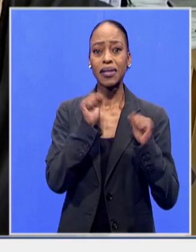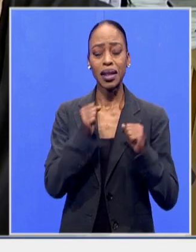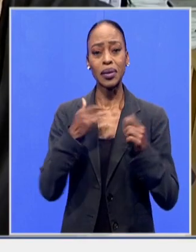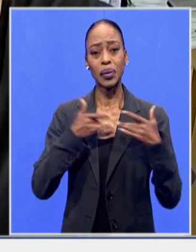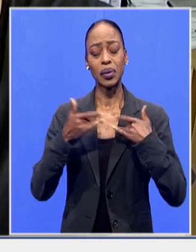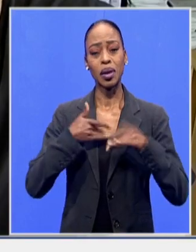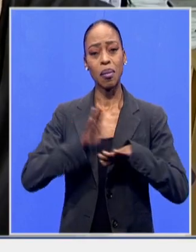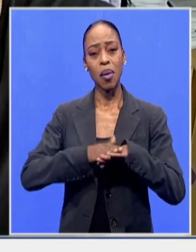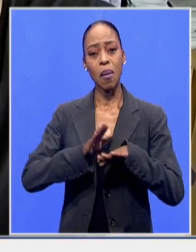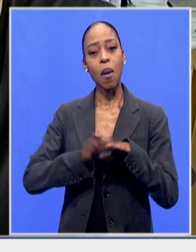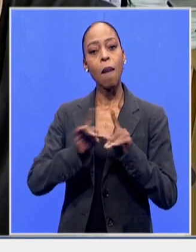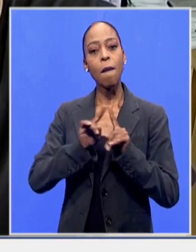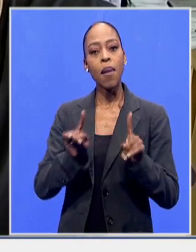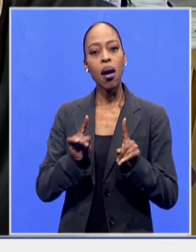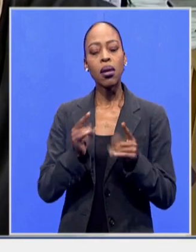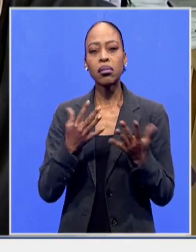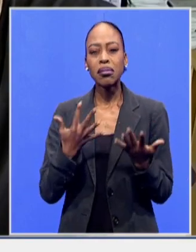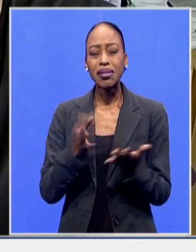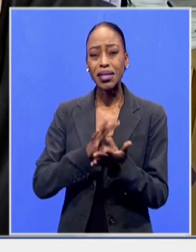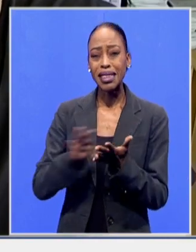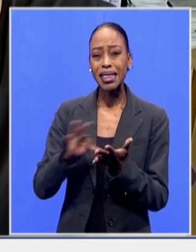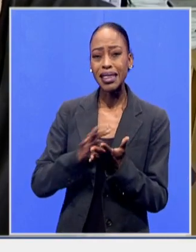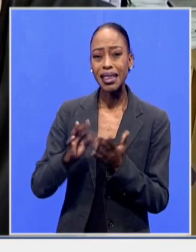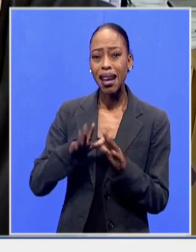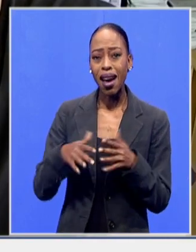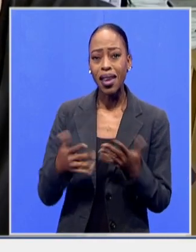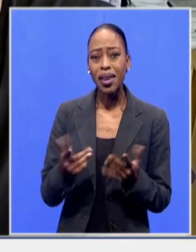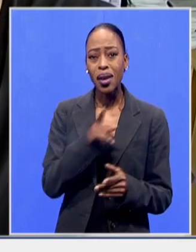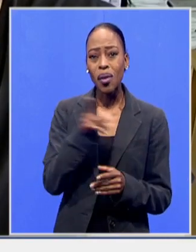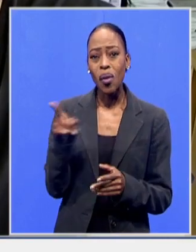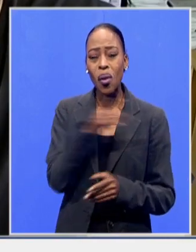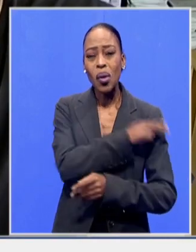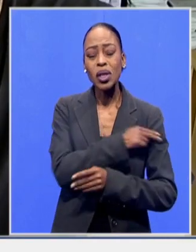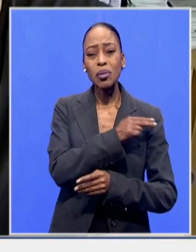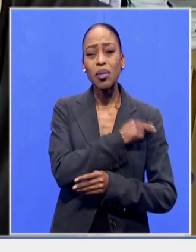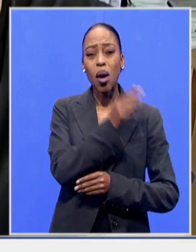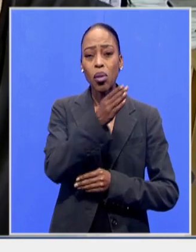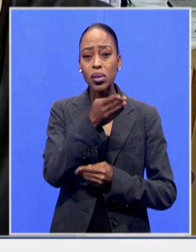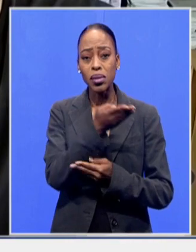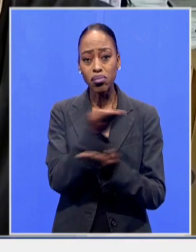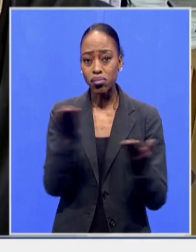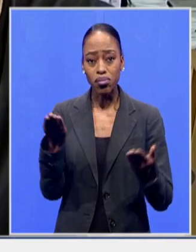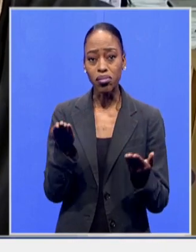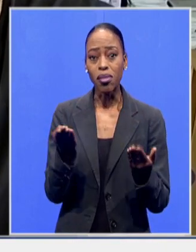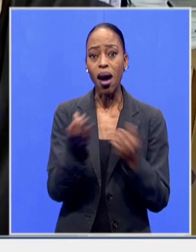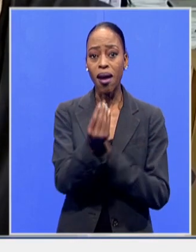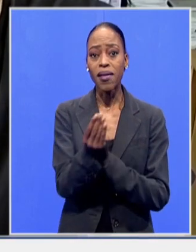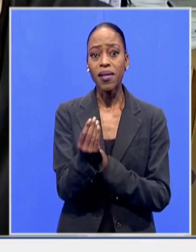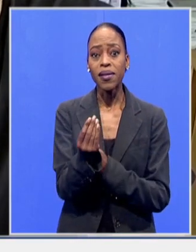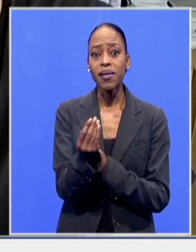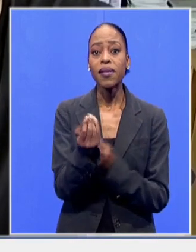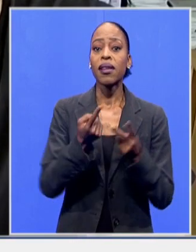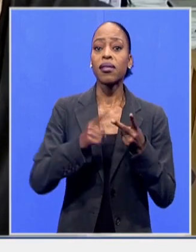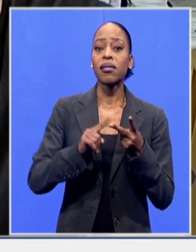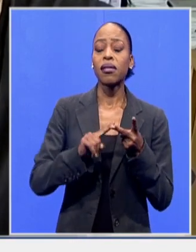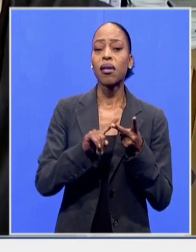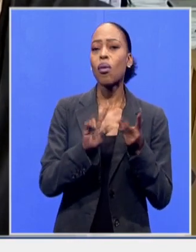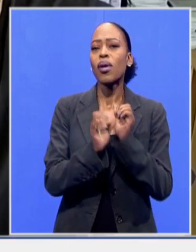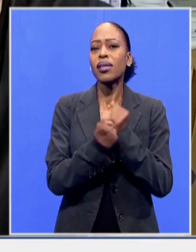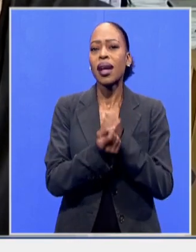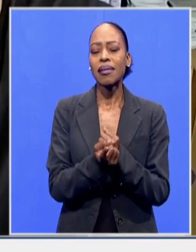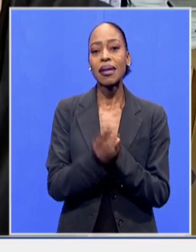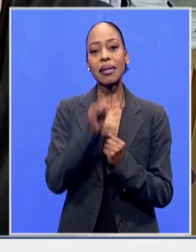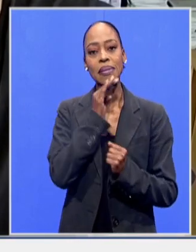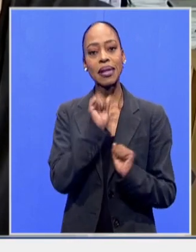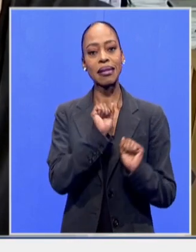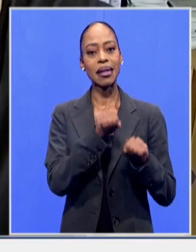But are we seeing these hygiene issues then across many of our other public sector health facilities? And really what's going on there, where you do